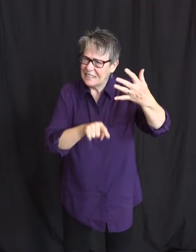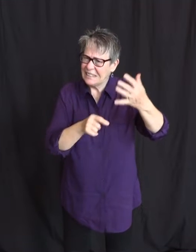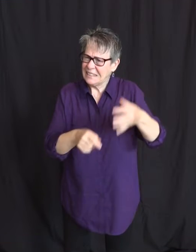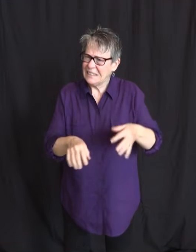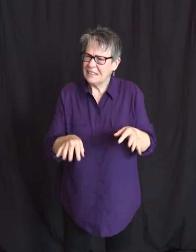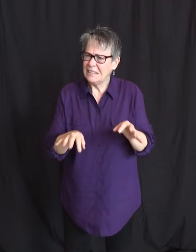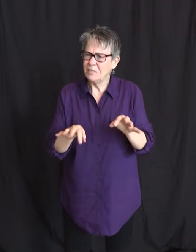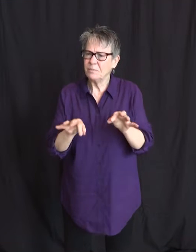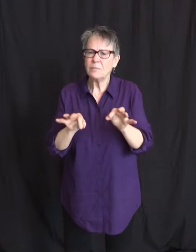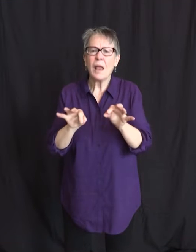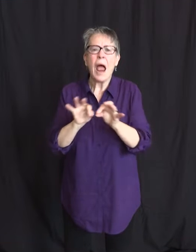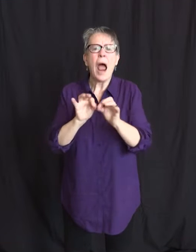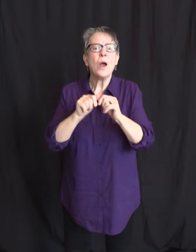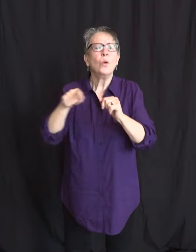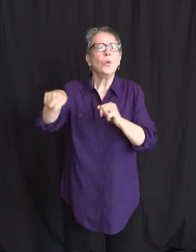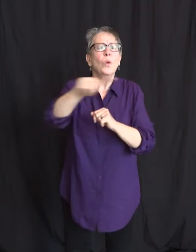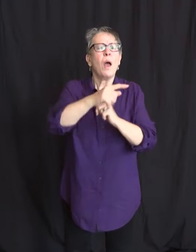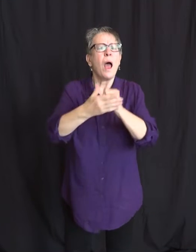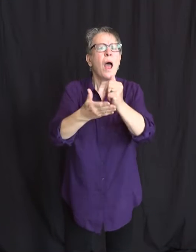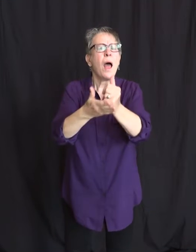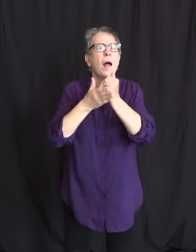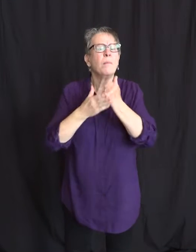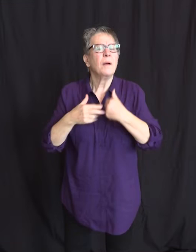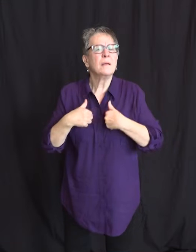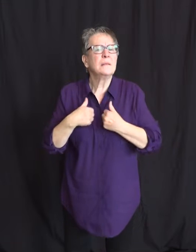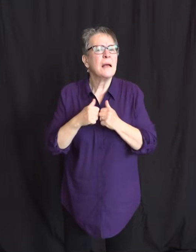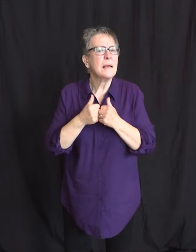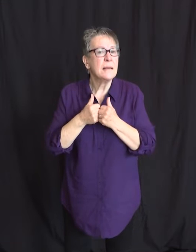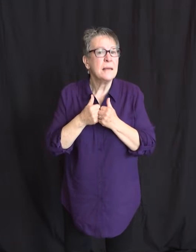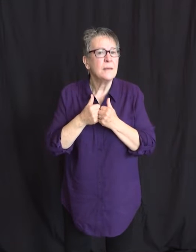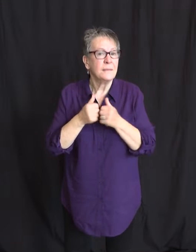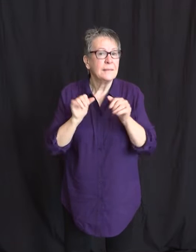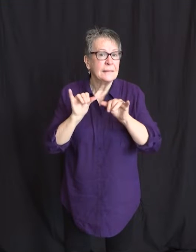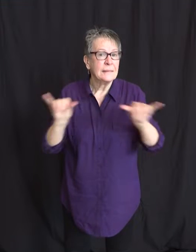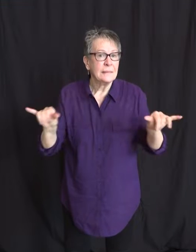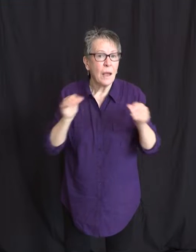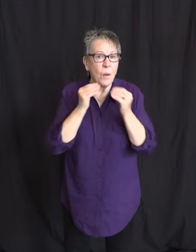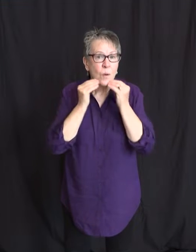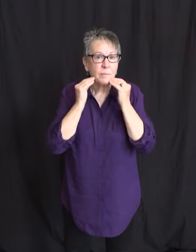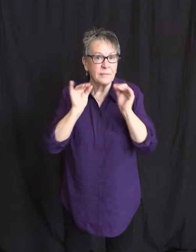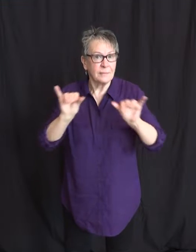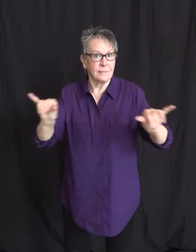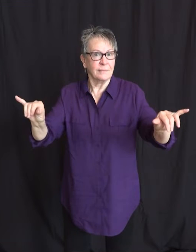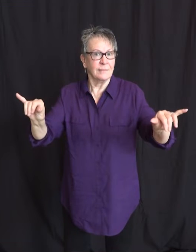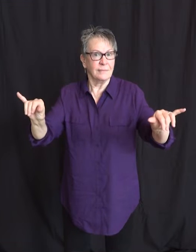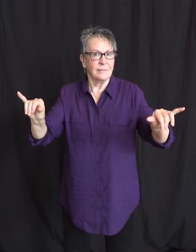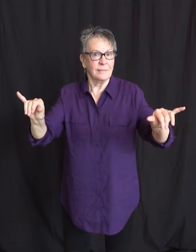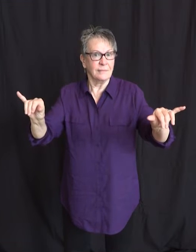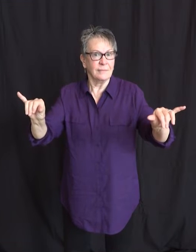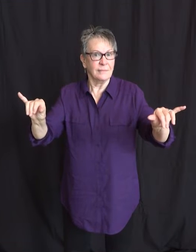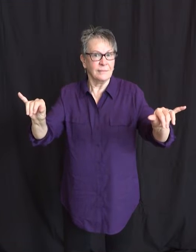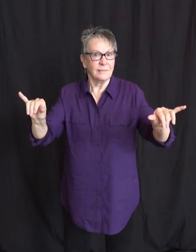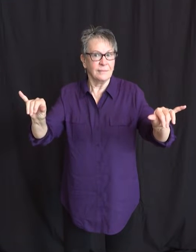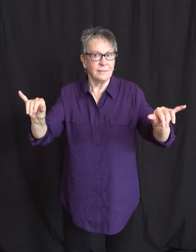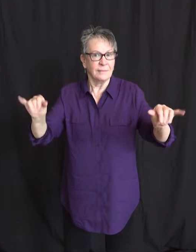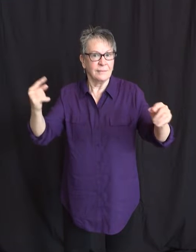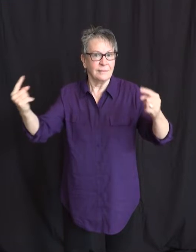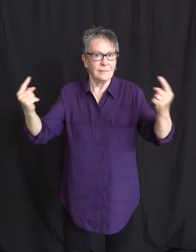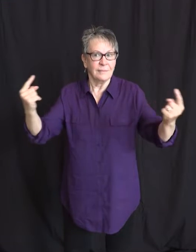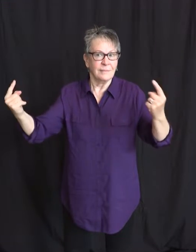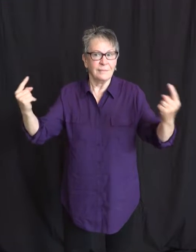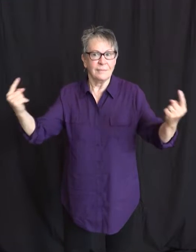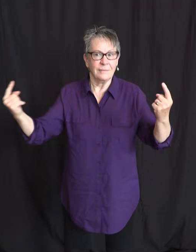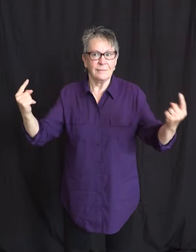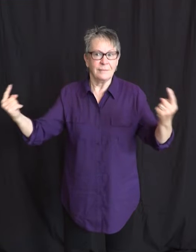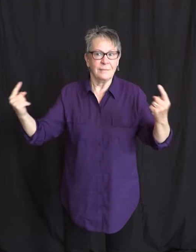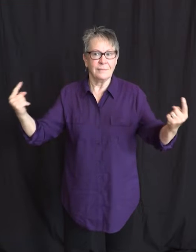this, it will be that much sooner that we are able to reach our destination, a New Jersey that is restored to economic health because